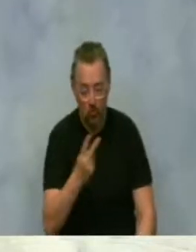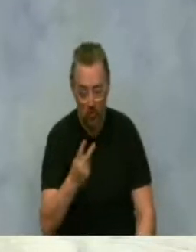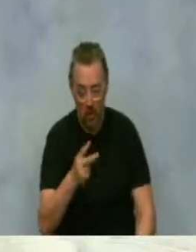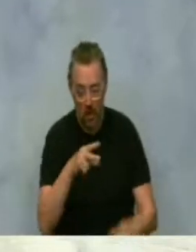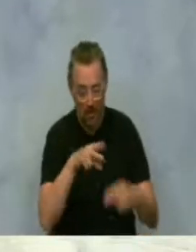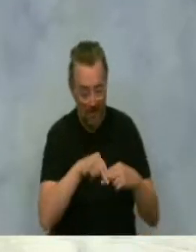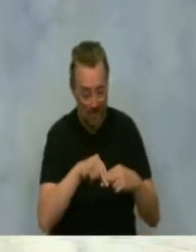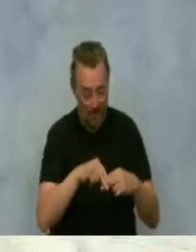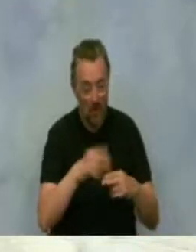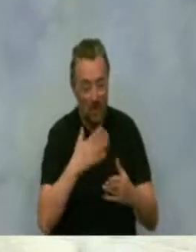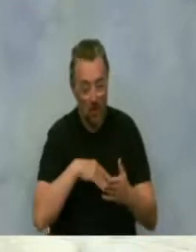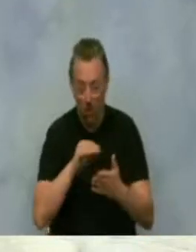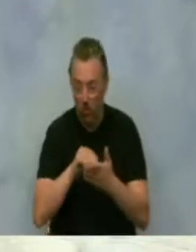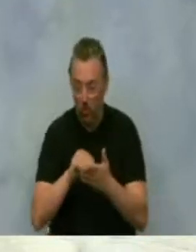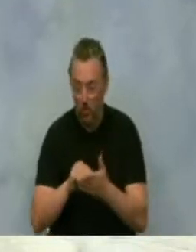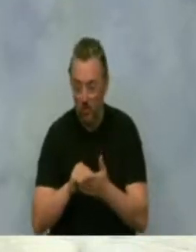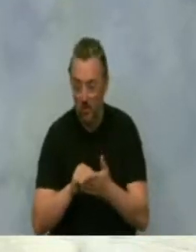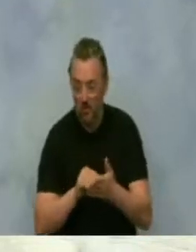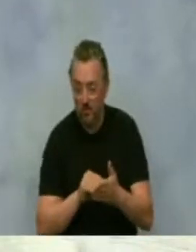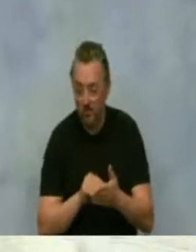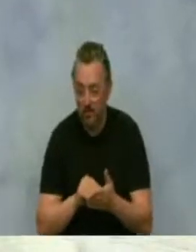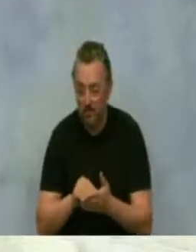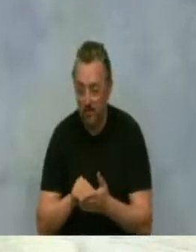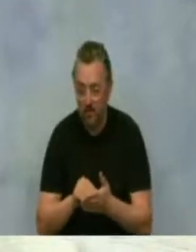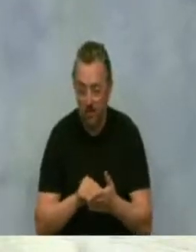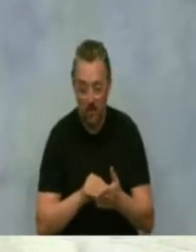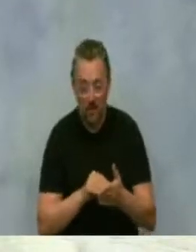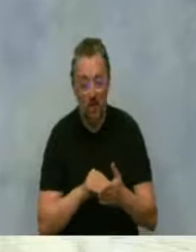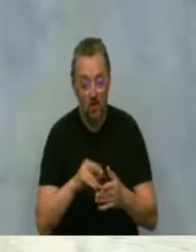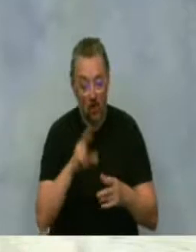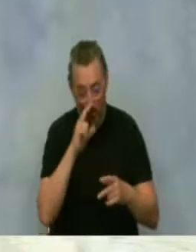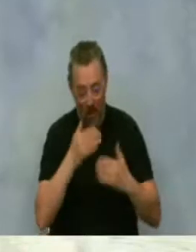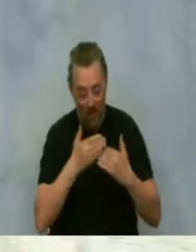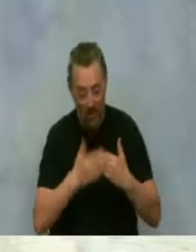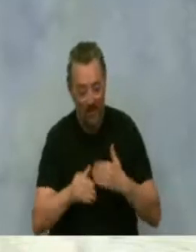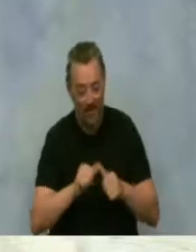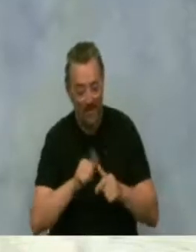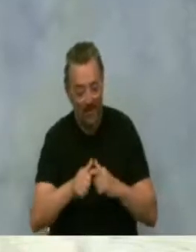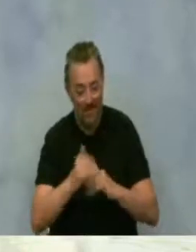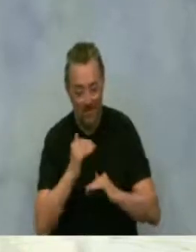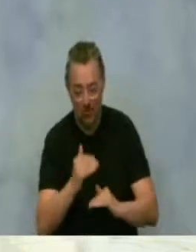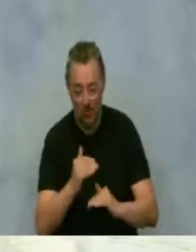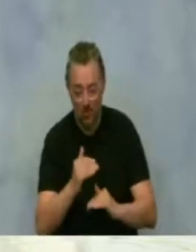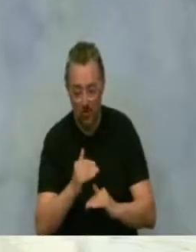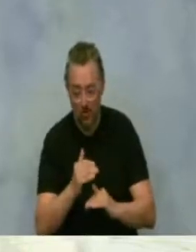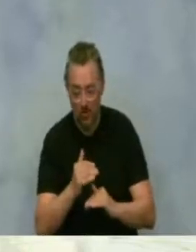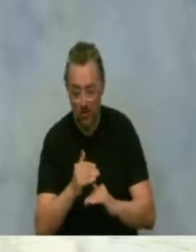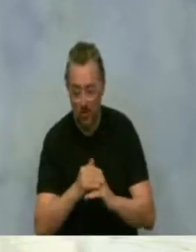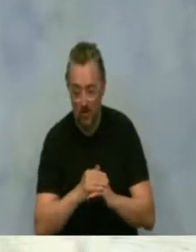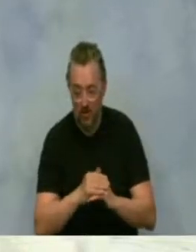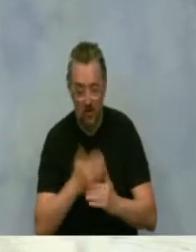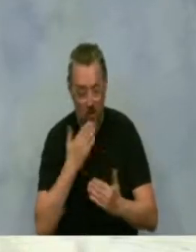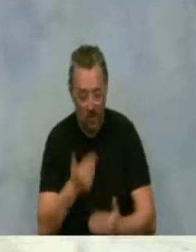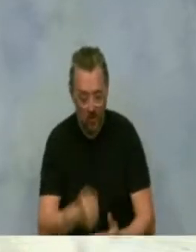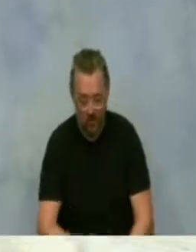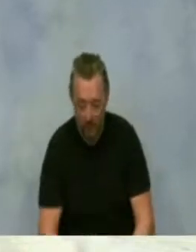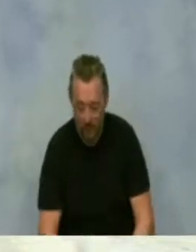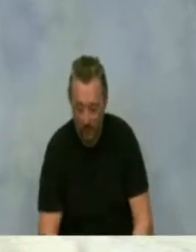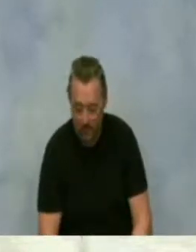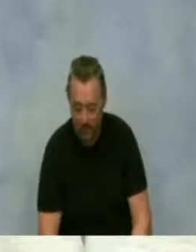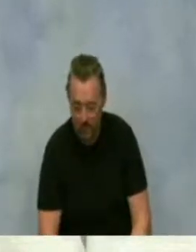noted, and that the proposed timeline for the development of the next Housing Services Customer Involvement Strategy be approved. Thanks very much, Chair.